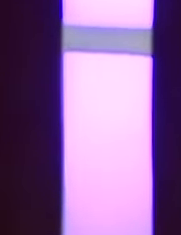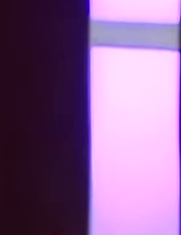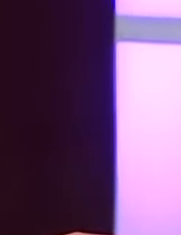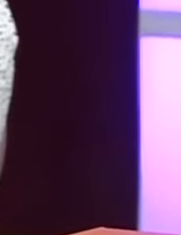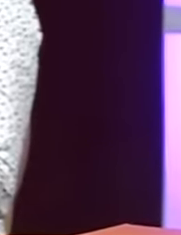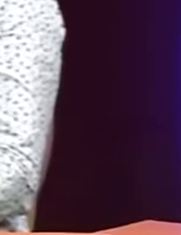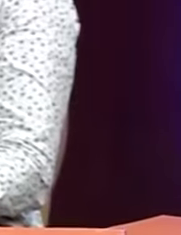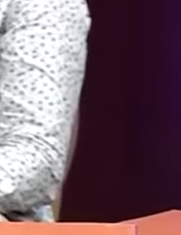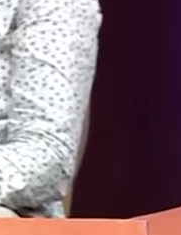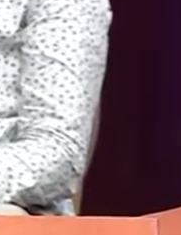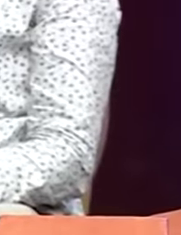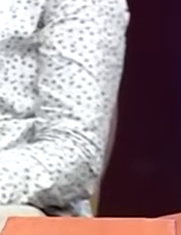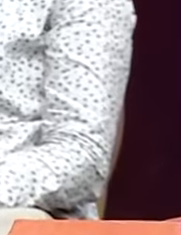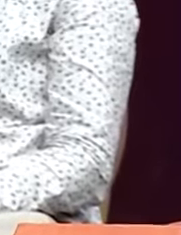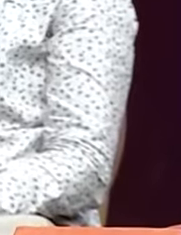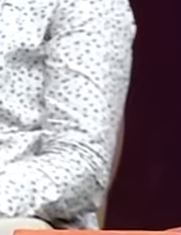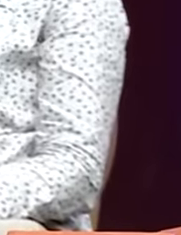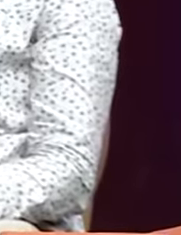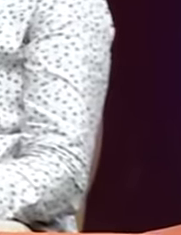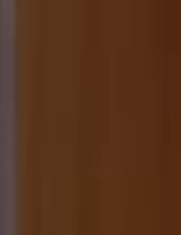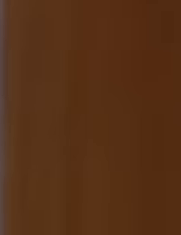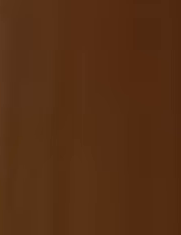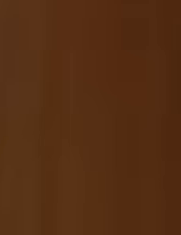for the upkeep of their children.